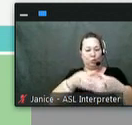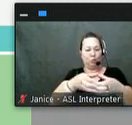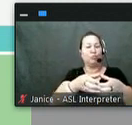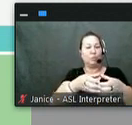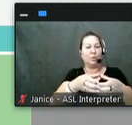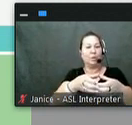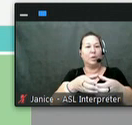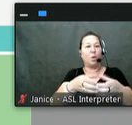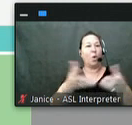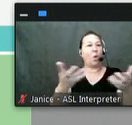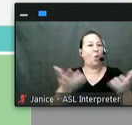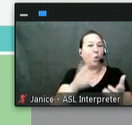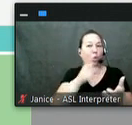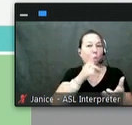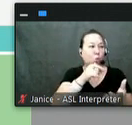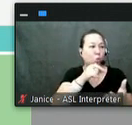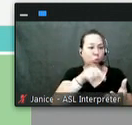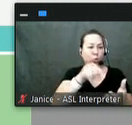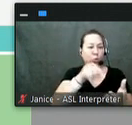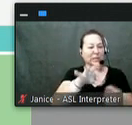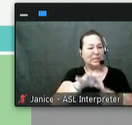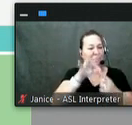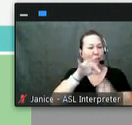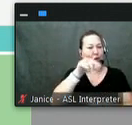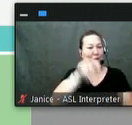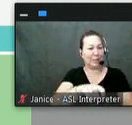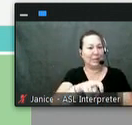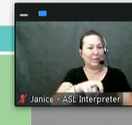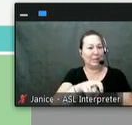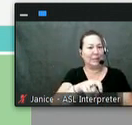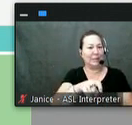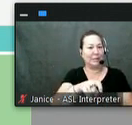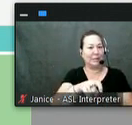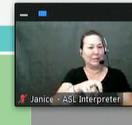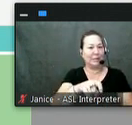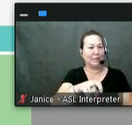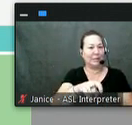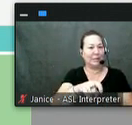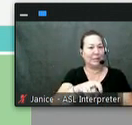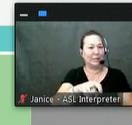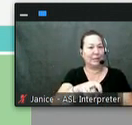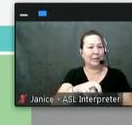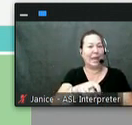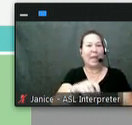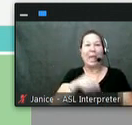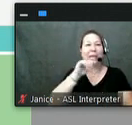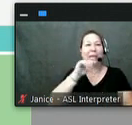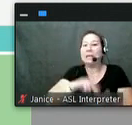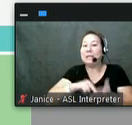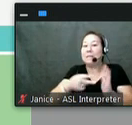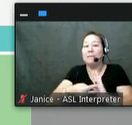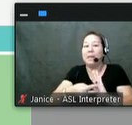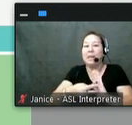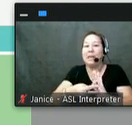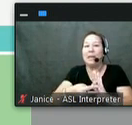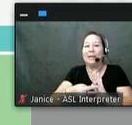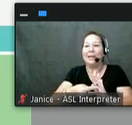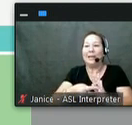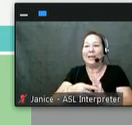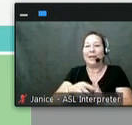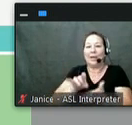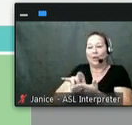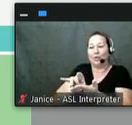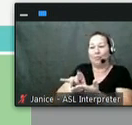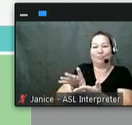special needs groups. It is not meant and does not meant to exempt or is not meant to